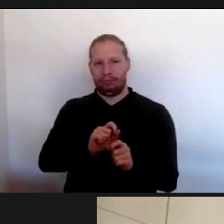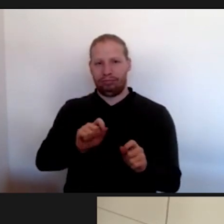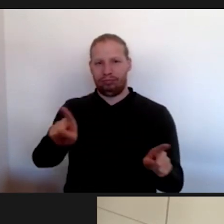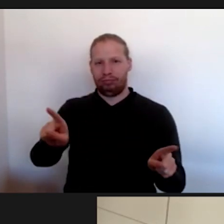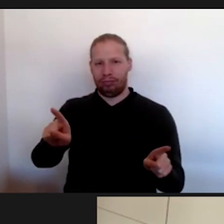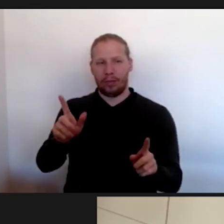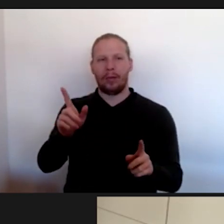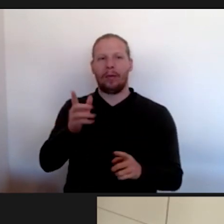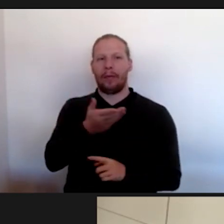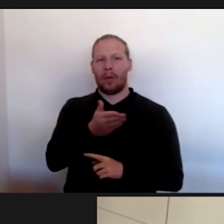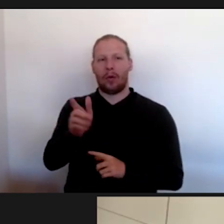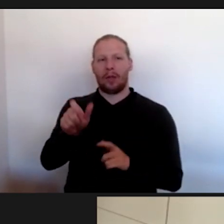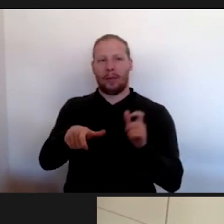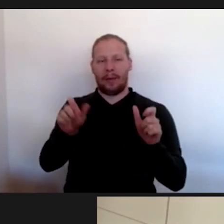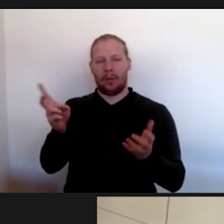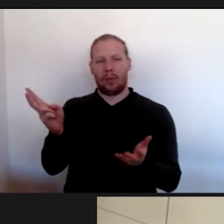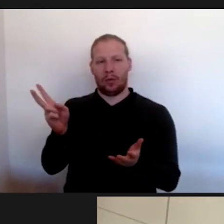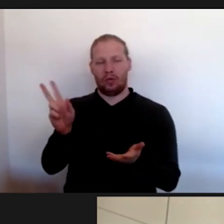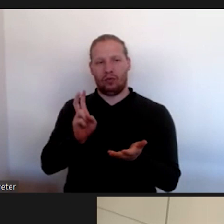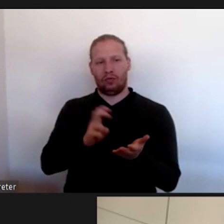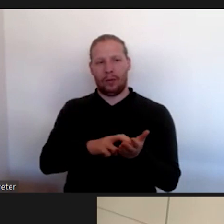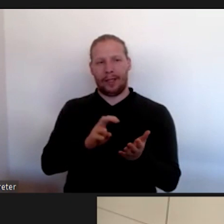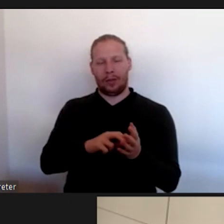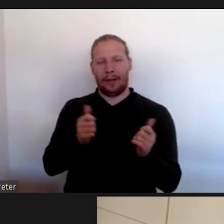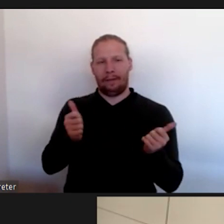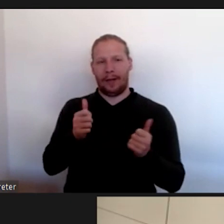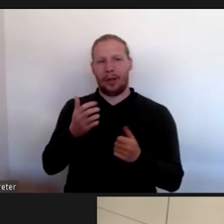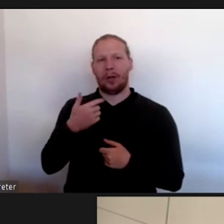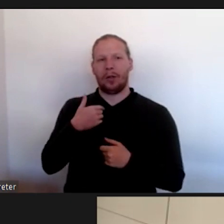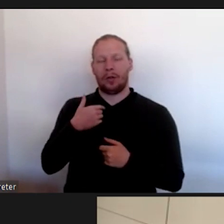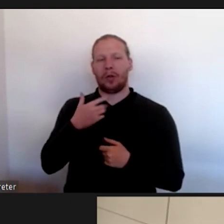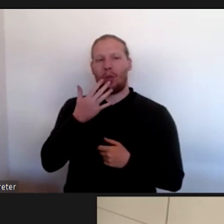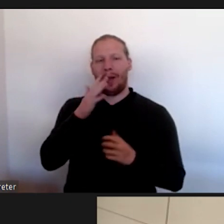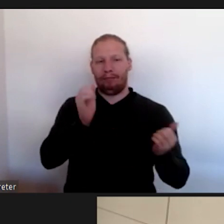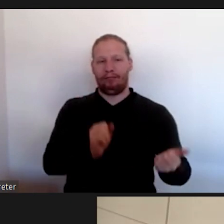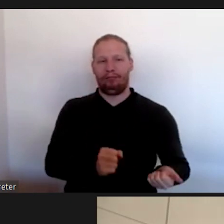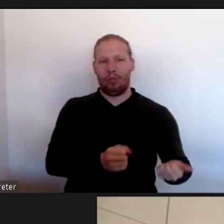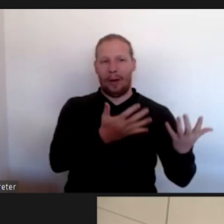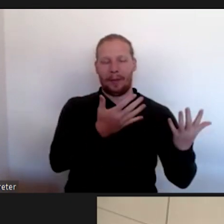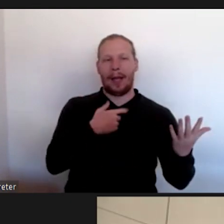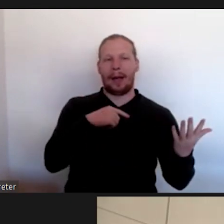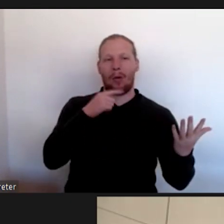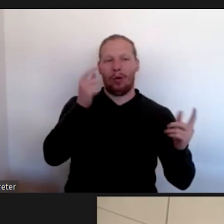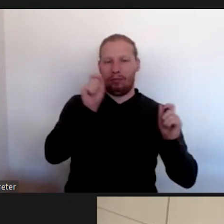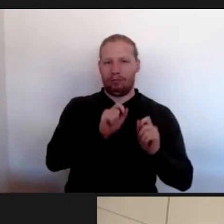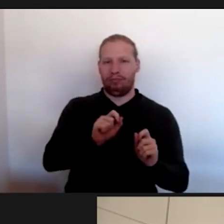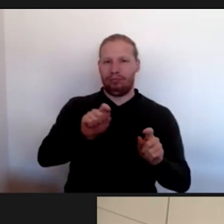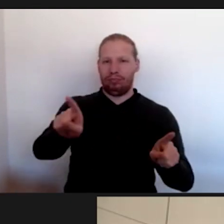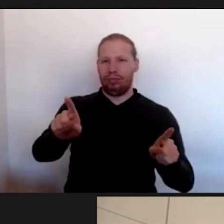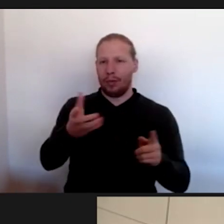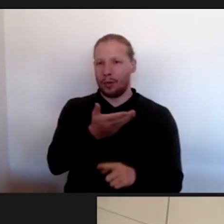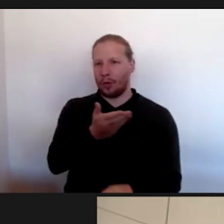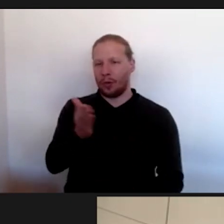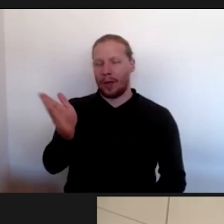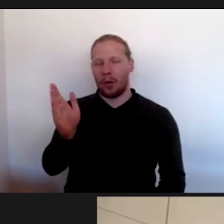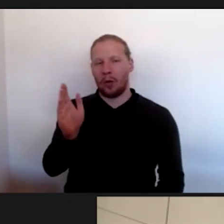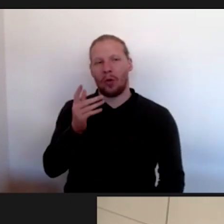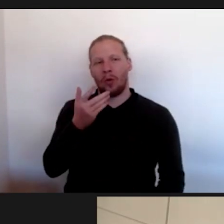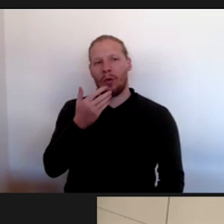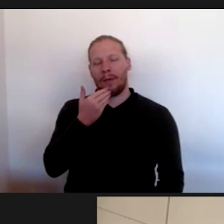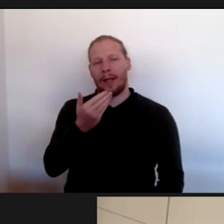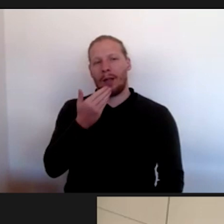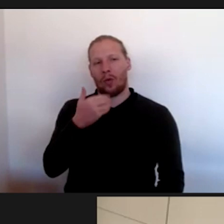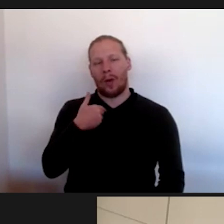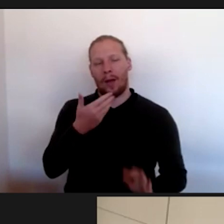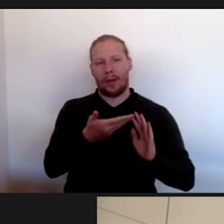registered, as well as the recording will be available on this community research website. And thank you to the community research team